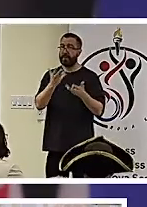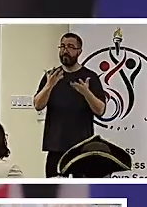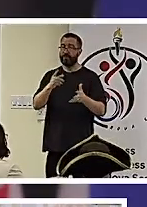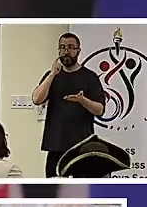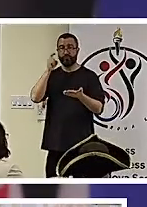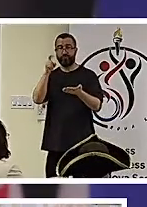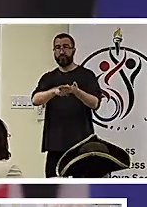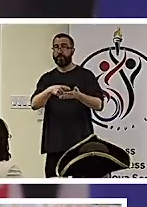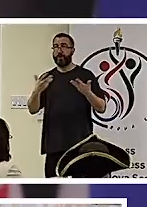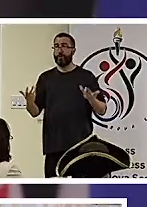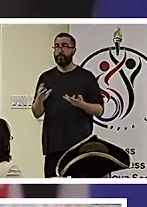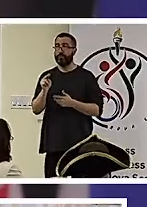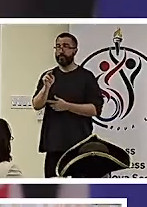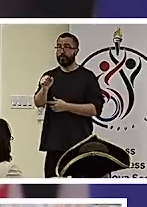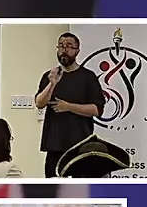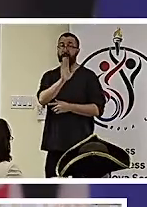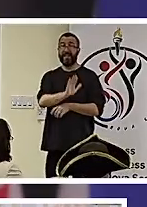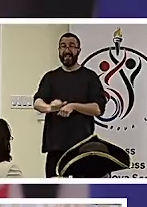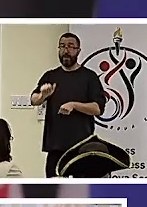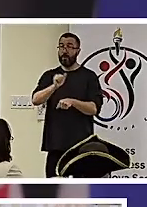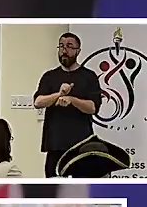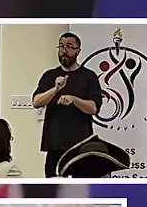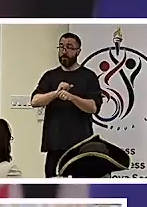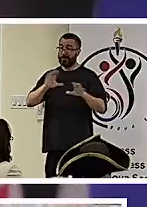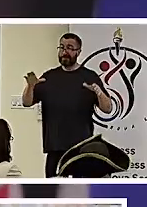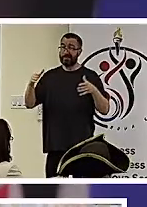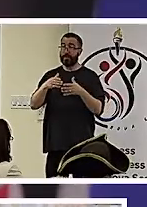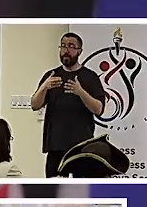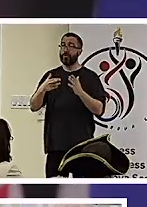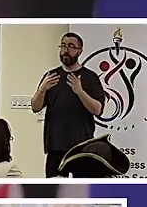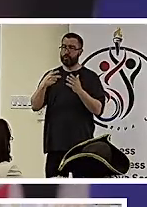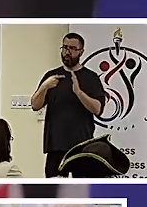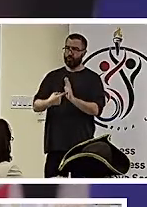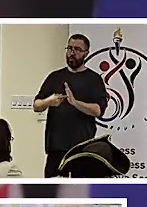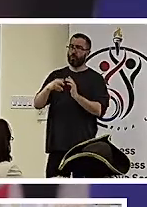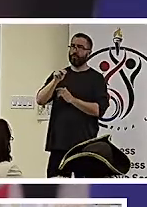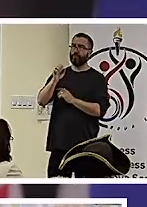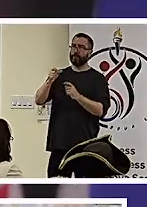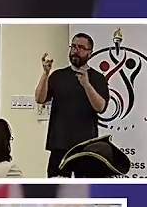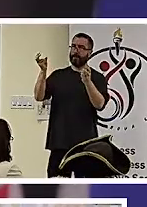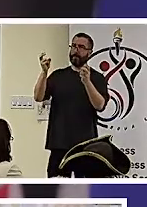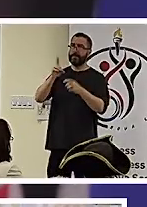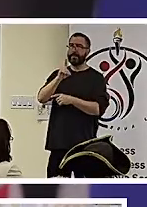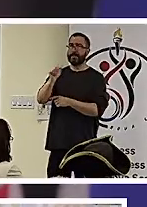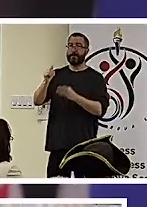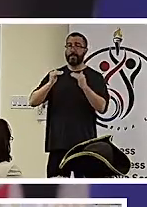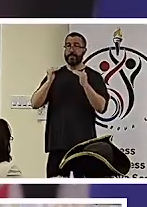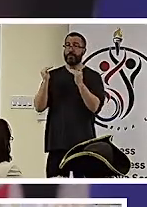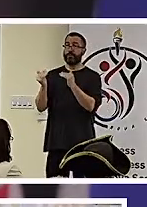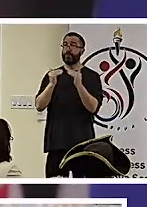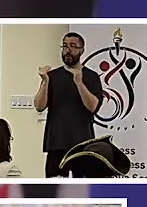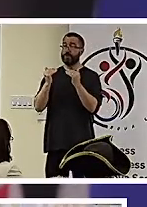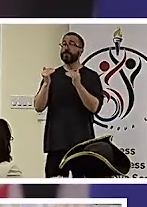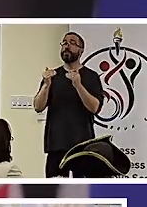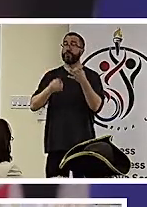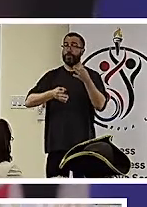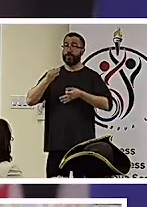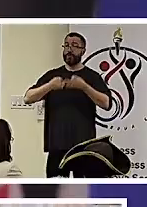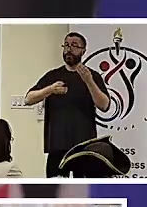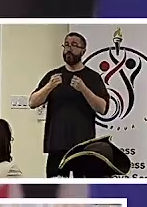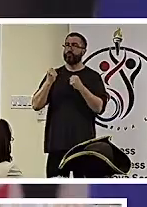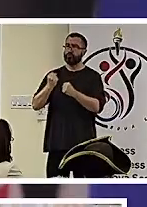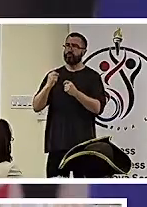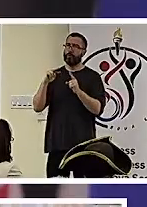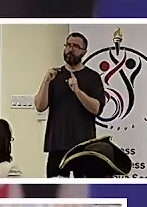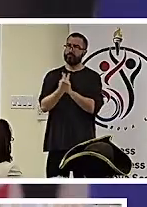Their collective efforts are reflected in this year's provincial theme: Disability Justice, Stronger Together, First Voice Leading Change